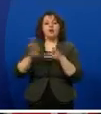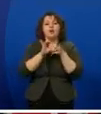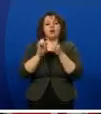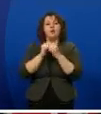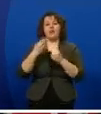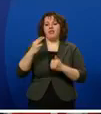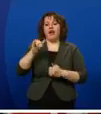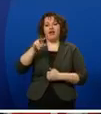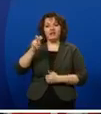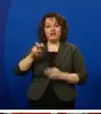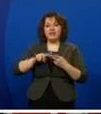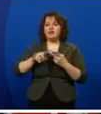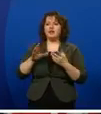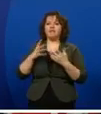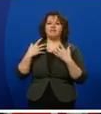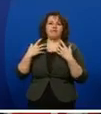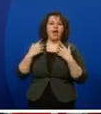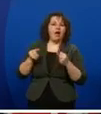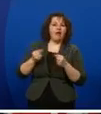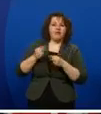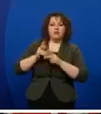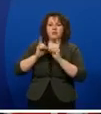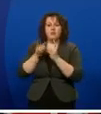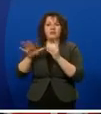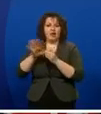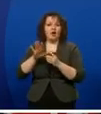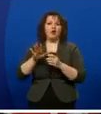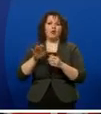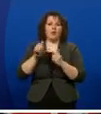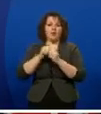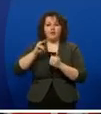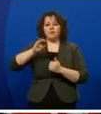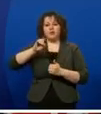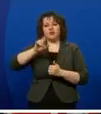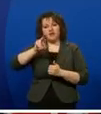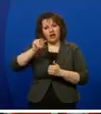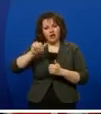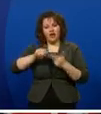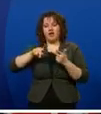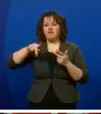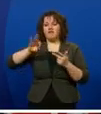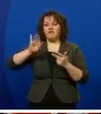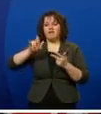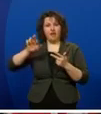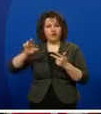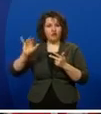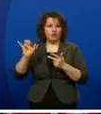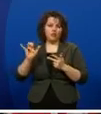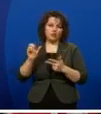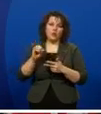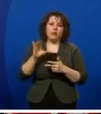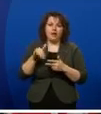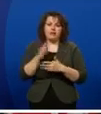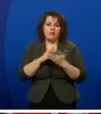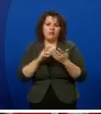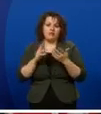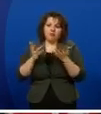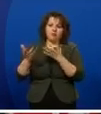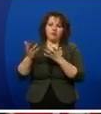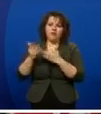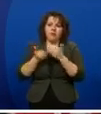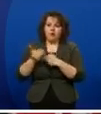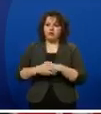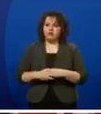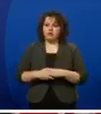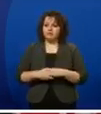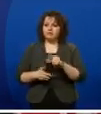Hy-Vee to utilize Moderna and Pfizer as well. So that's a part of the mix with some of the companies as well. So how